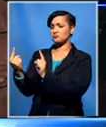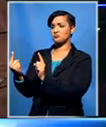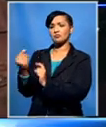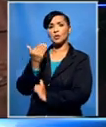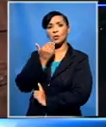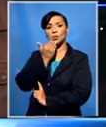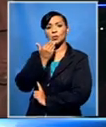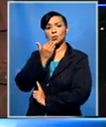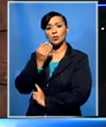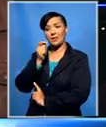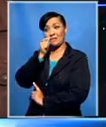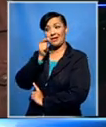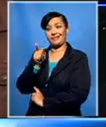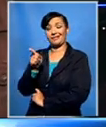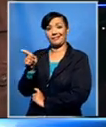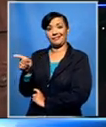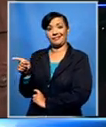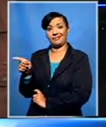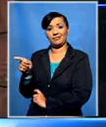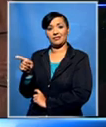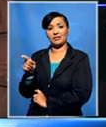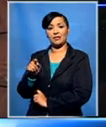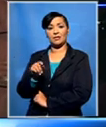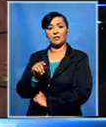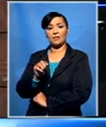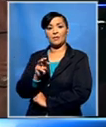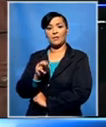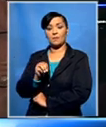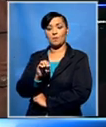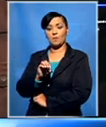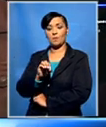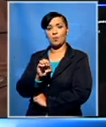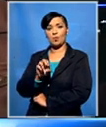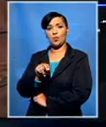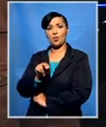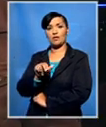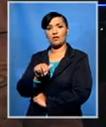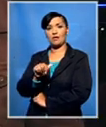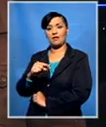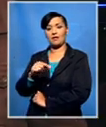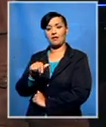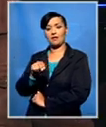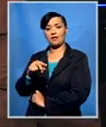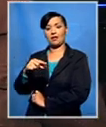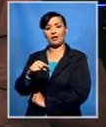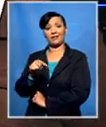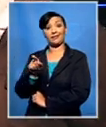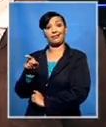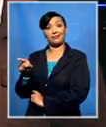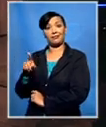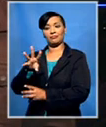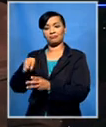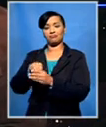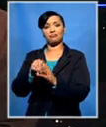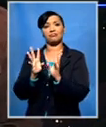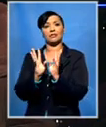that, I am now joined by Stemmer Munareng from Malta. He was in the meeting